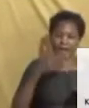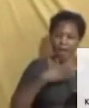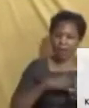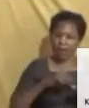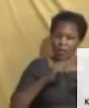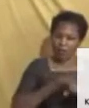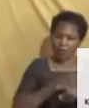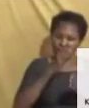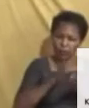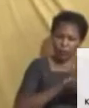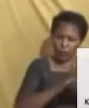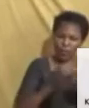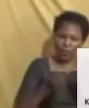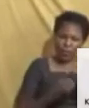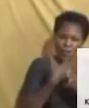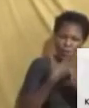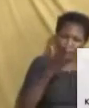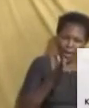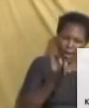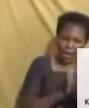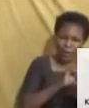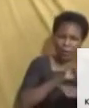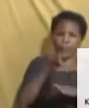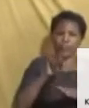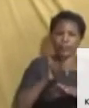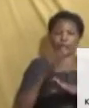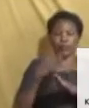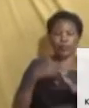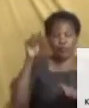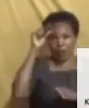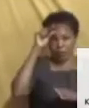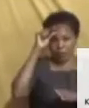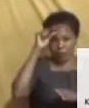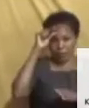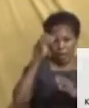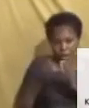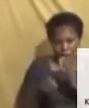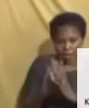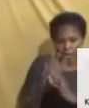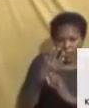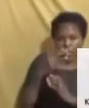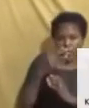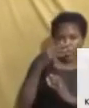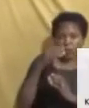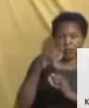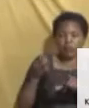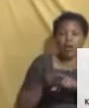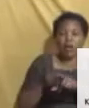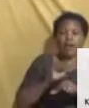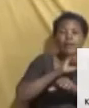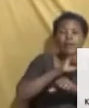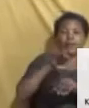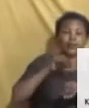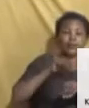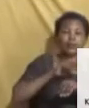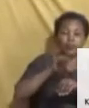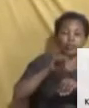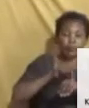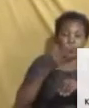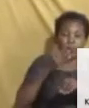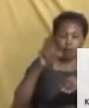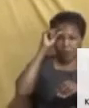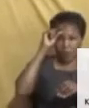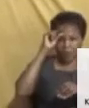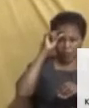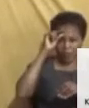the nature and principle of government. Nature and principle of government. That the